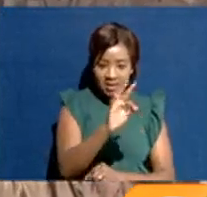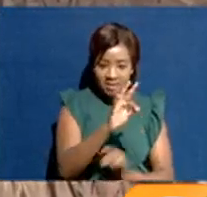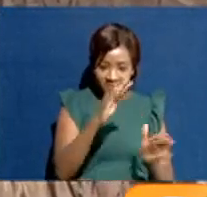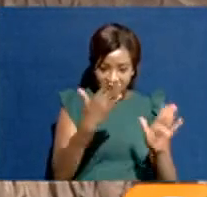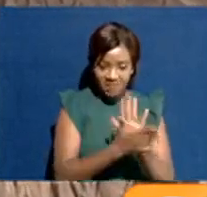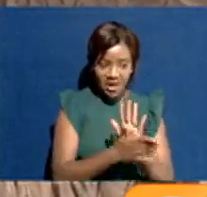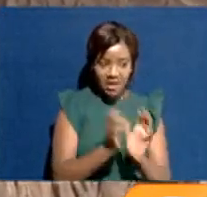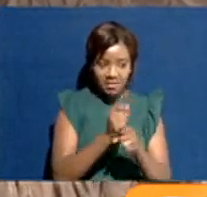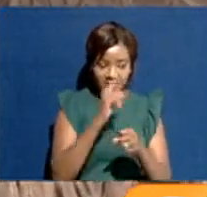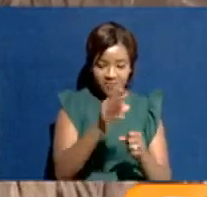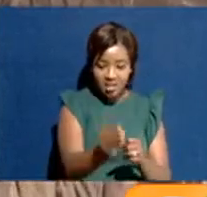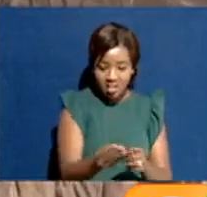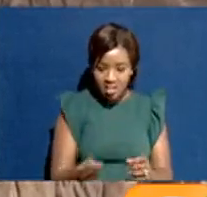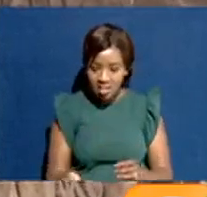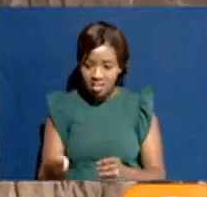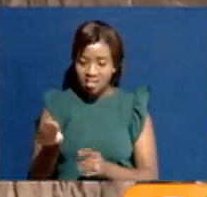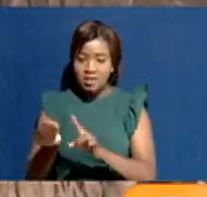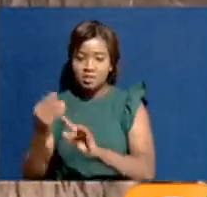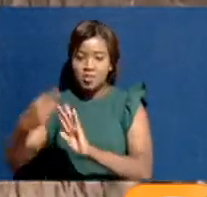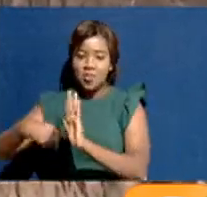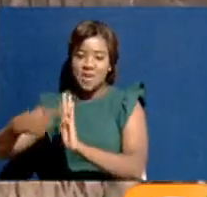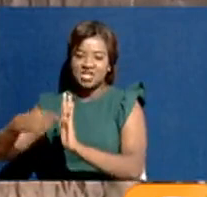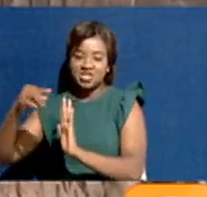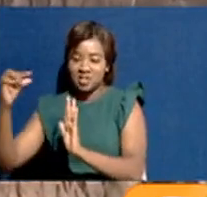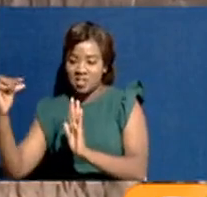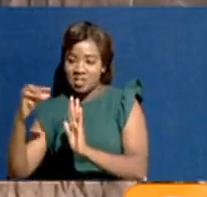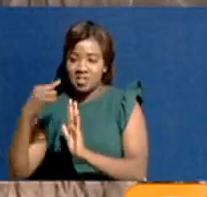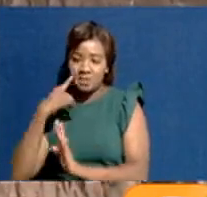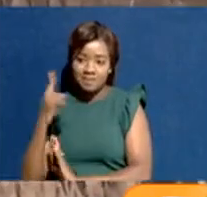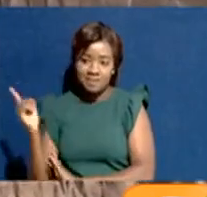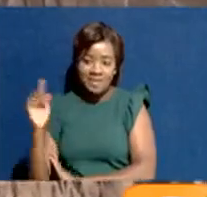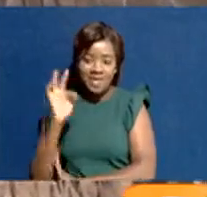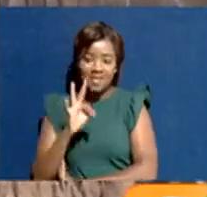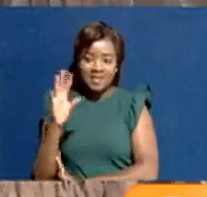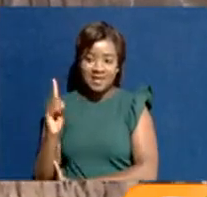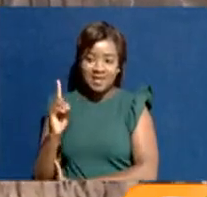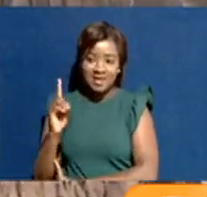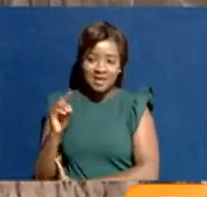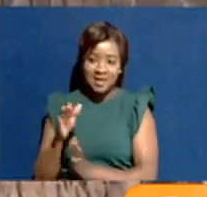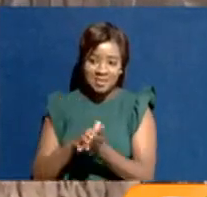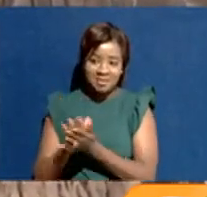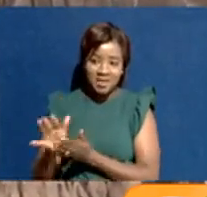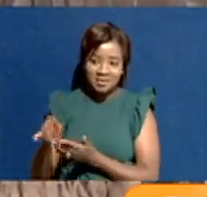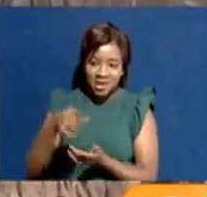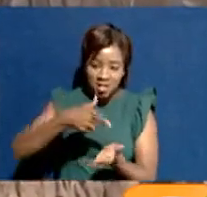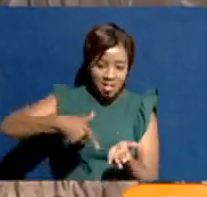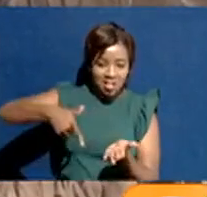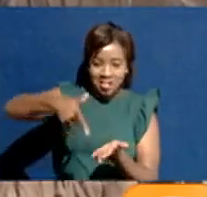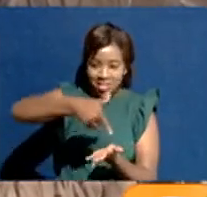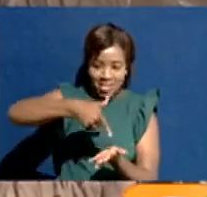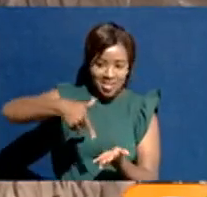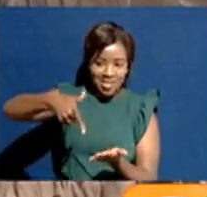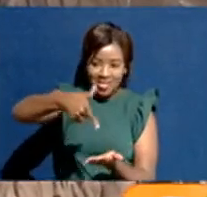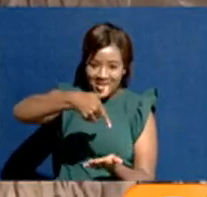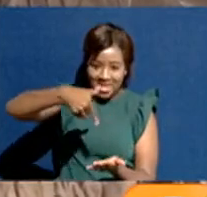machines. So these are 3D printers. You can see that the 3D printer, it will just layer by layer add until the whole